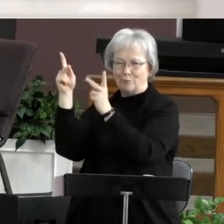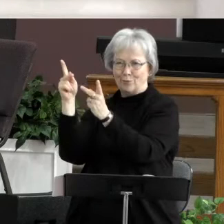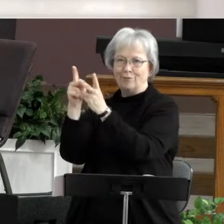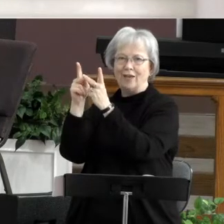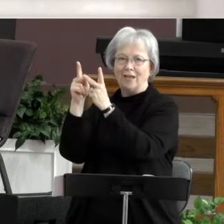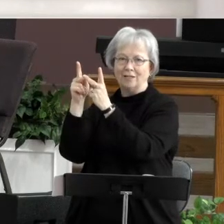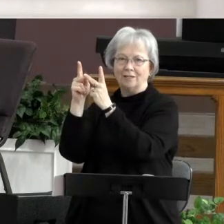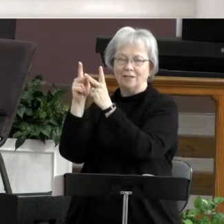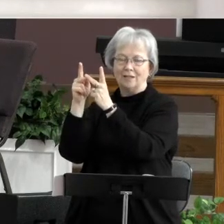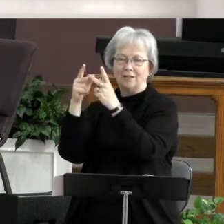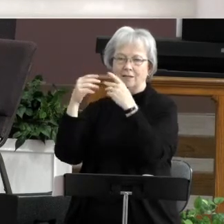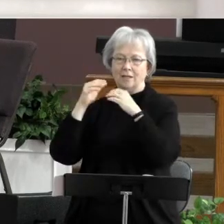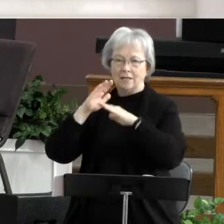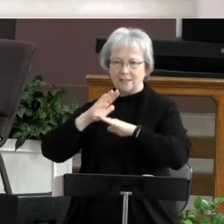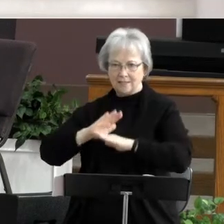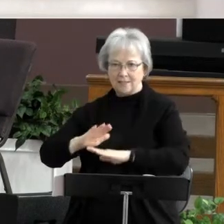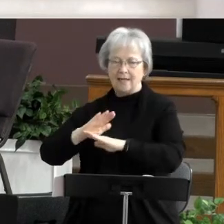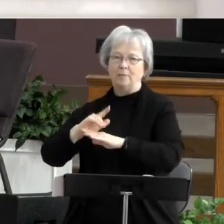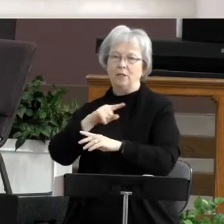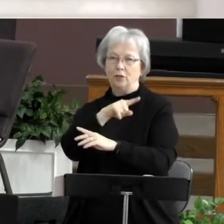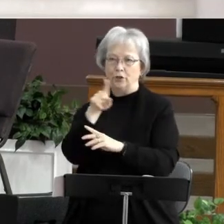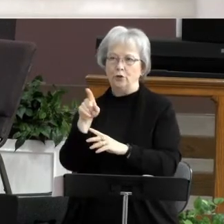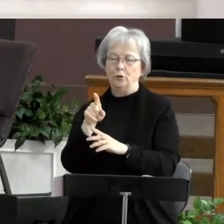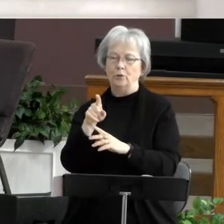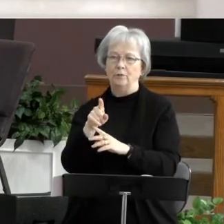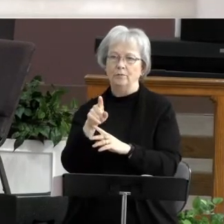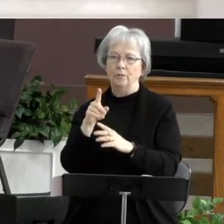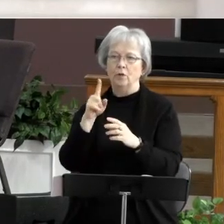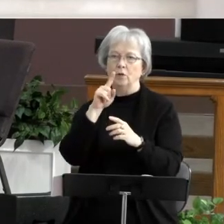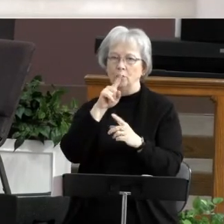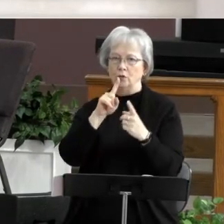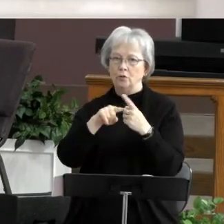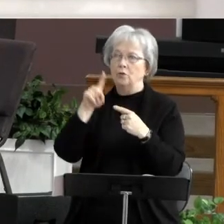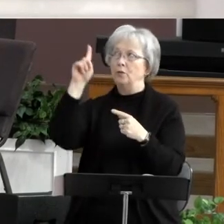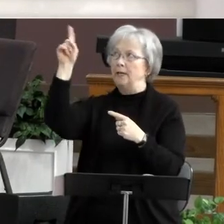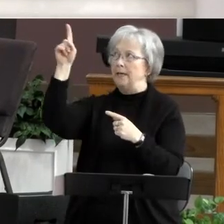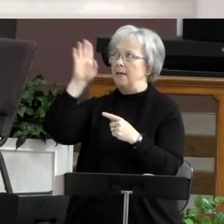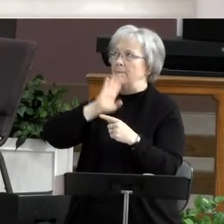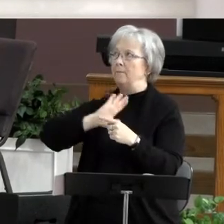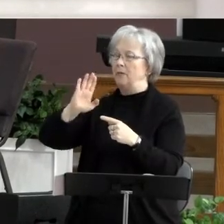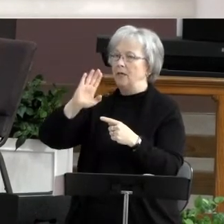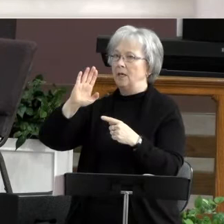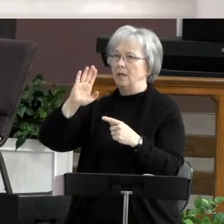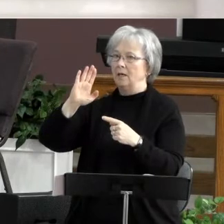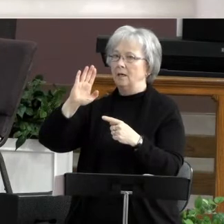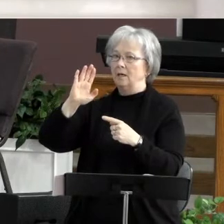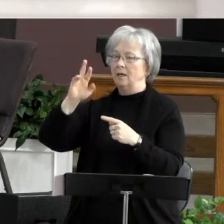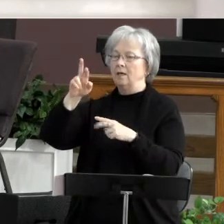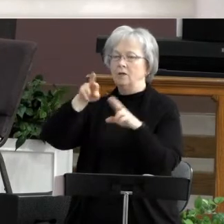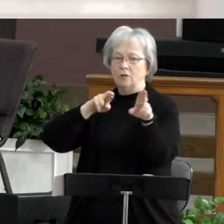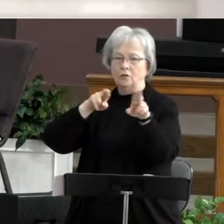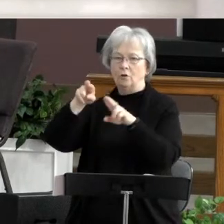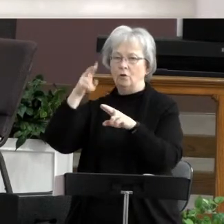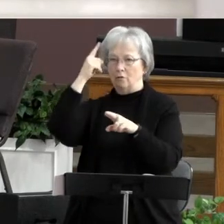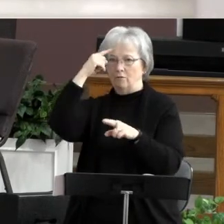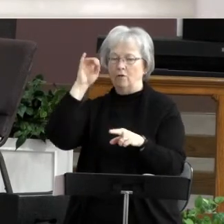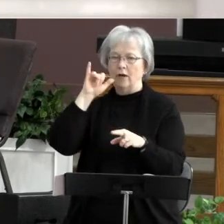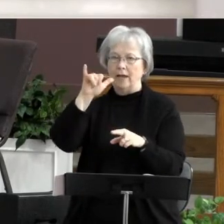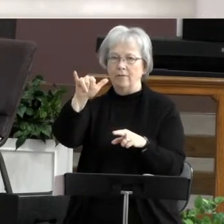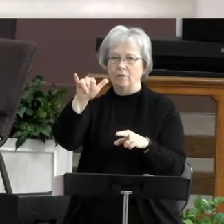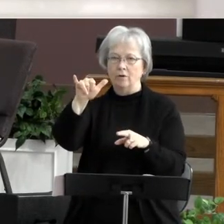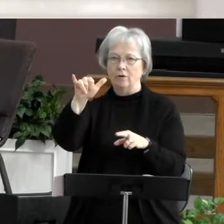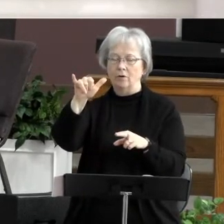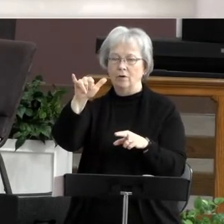and establish you. To Him be dominion forever and ever.